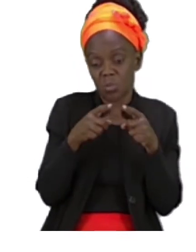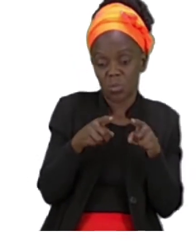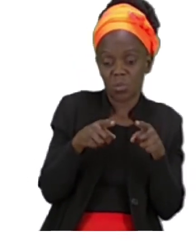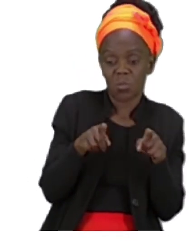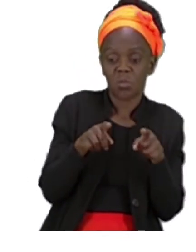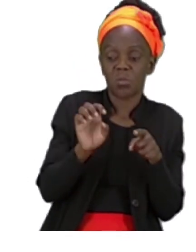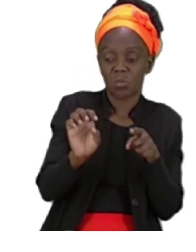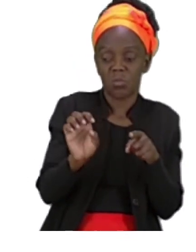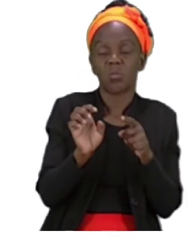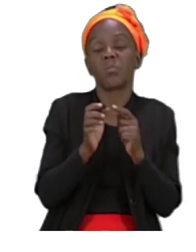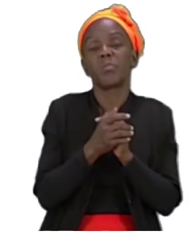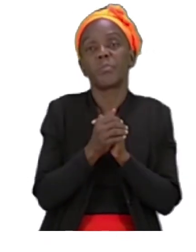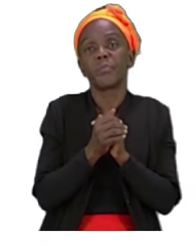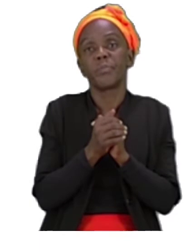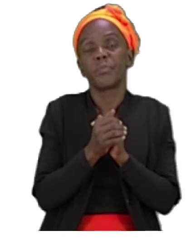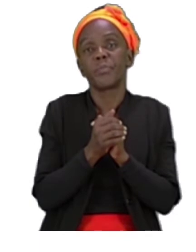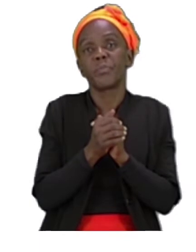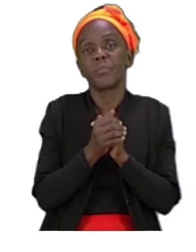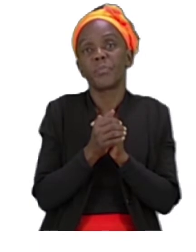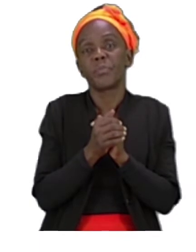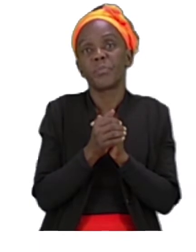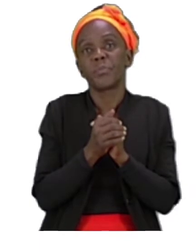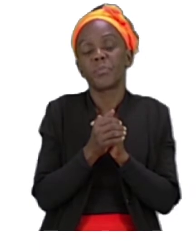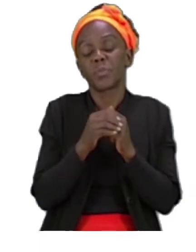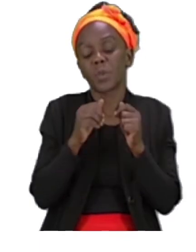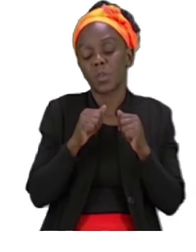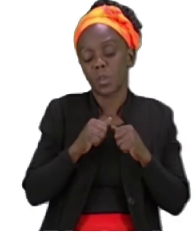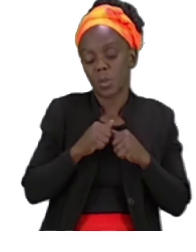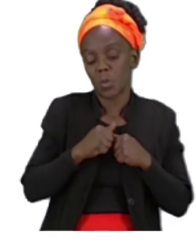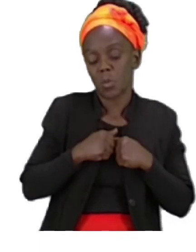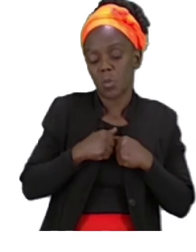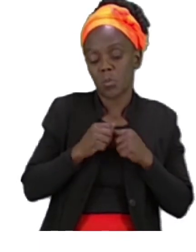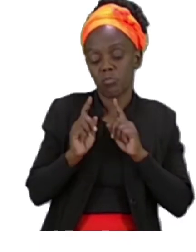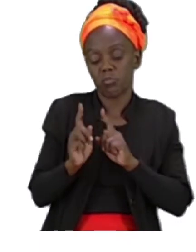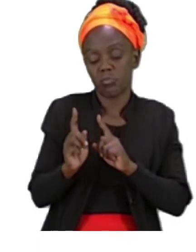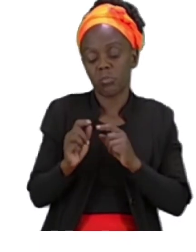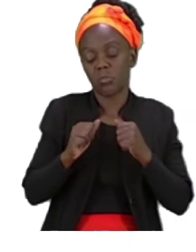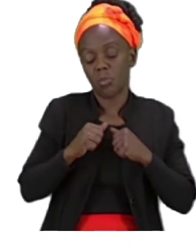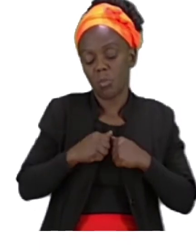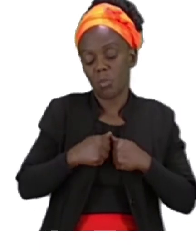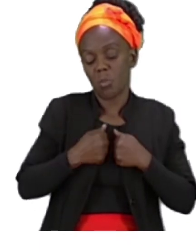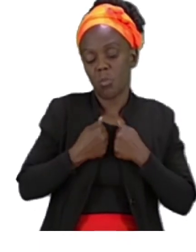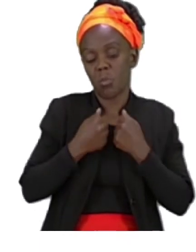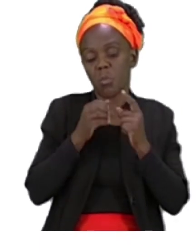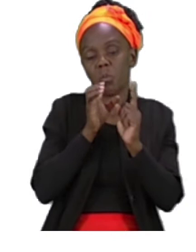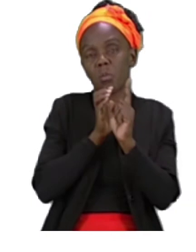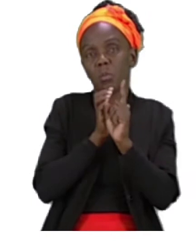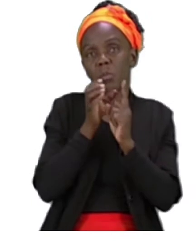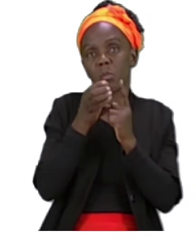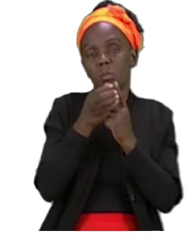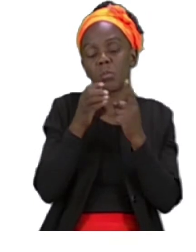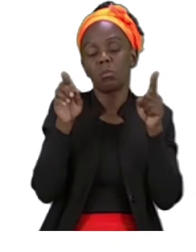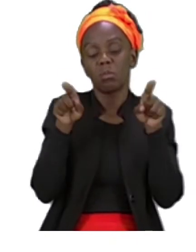In this case, for me, our culture is the same. So, I am going